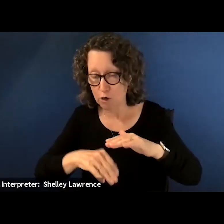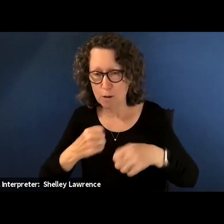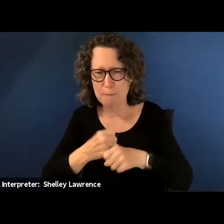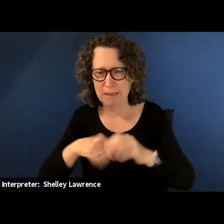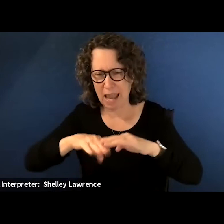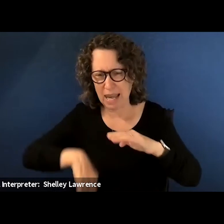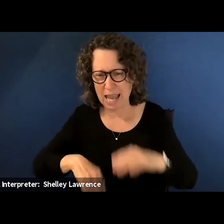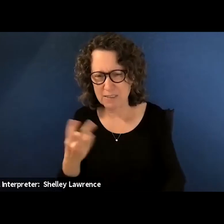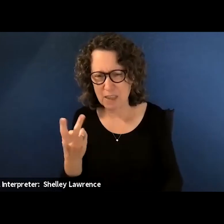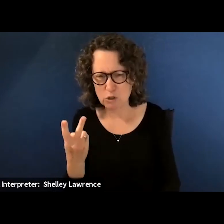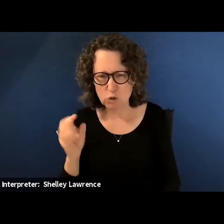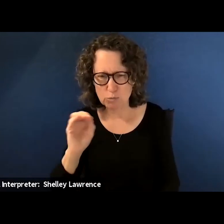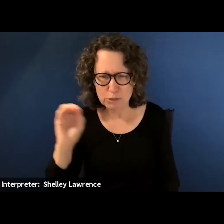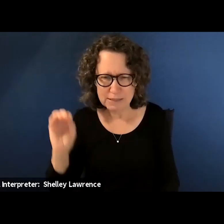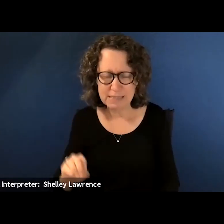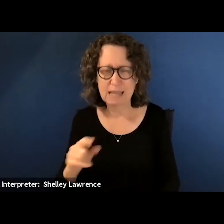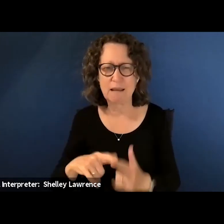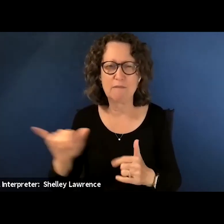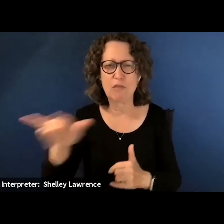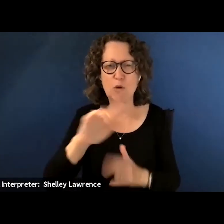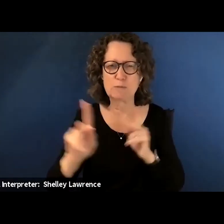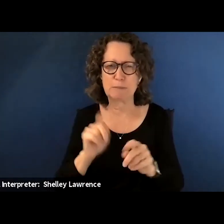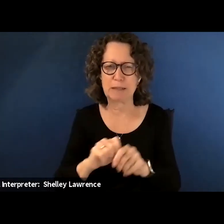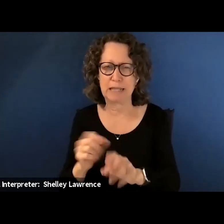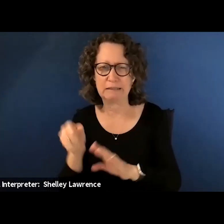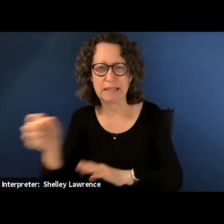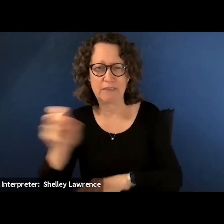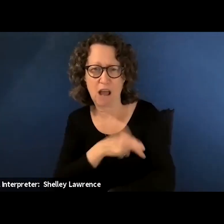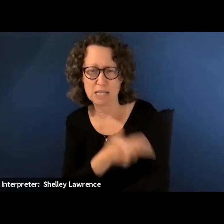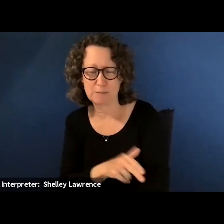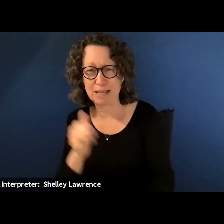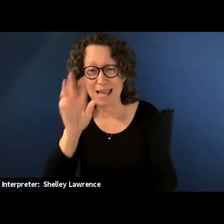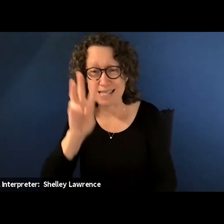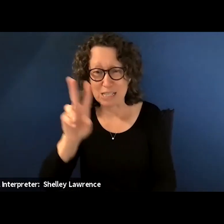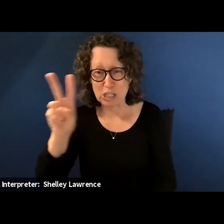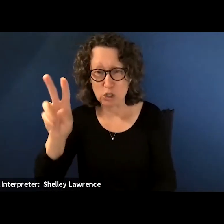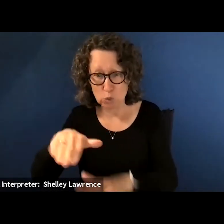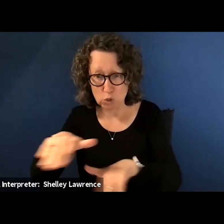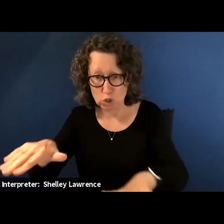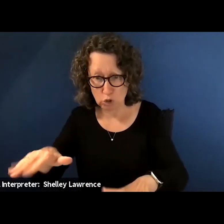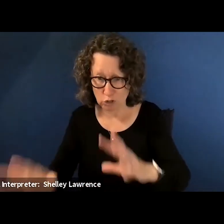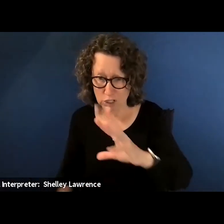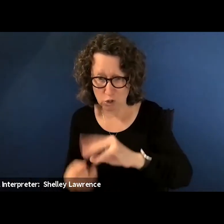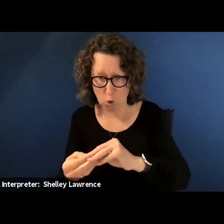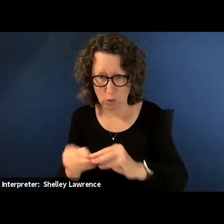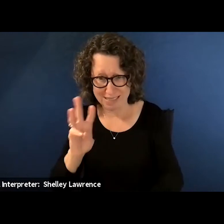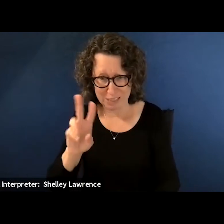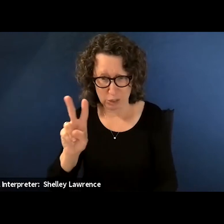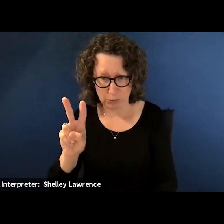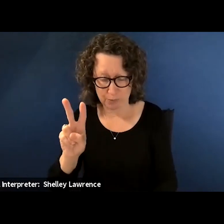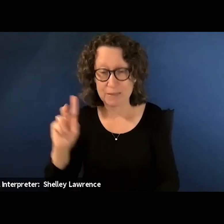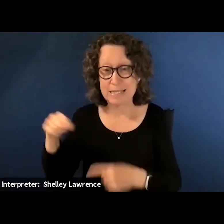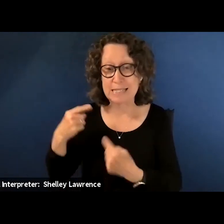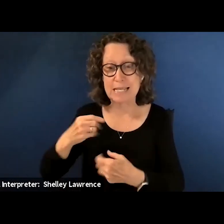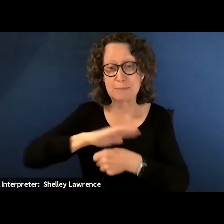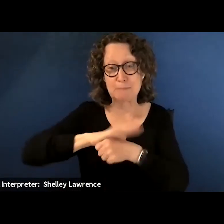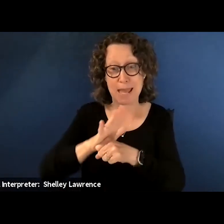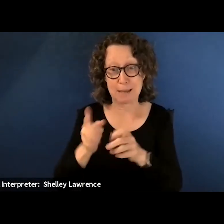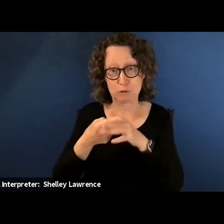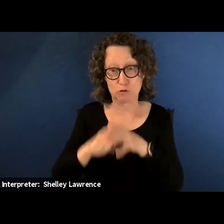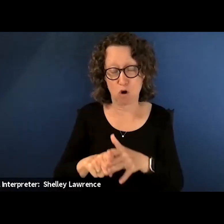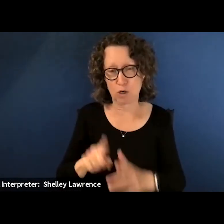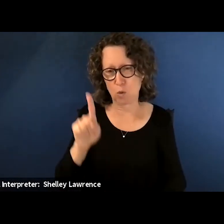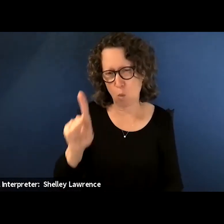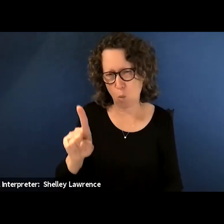than 2% of those hospitalized, 62 children total. Since the pandemic started,